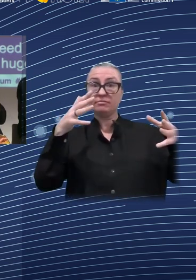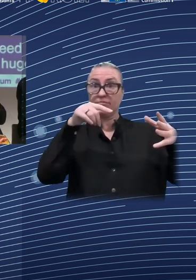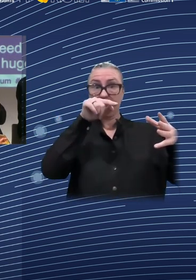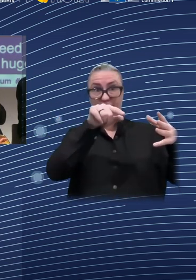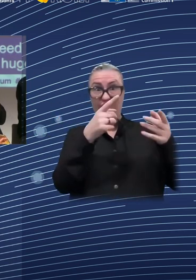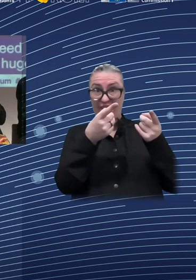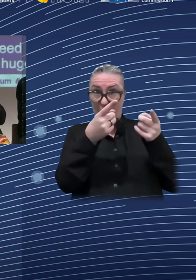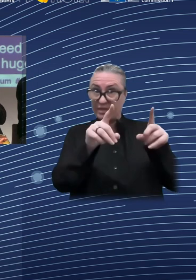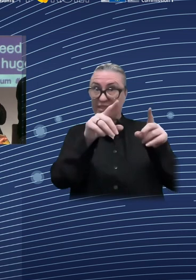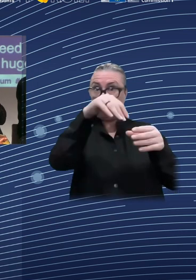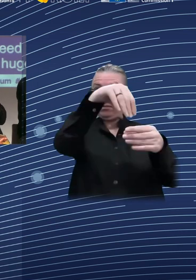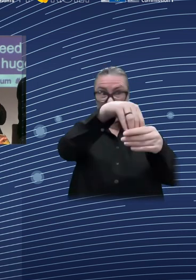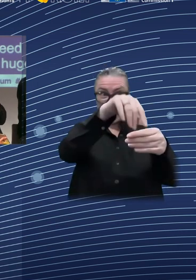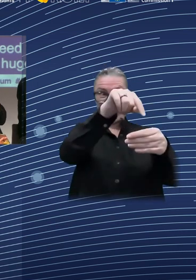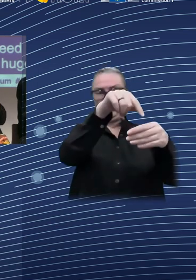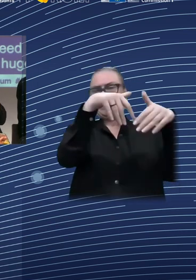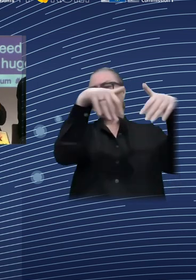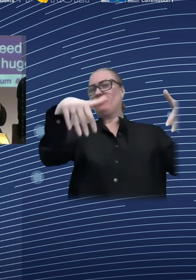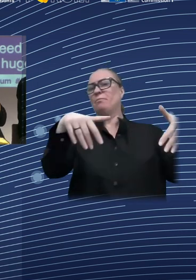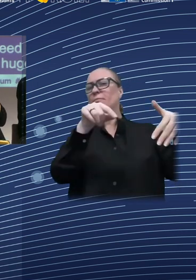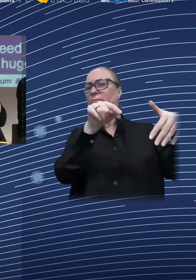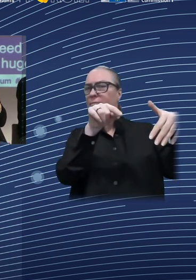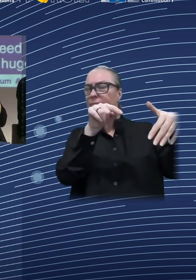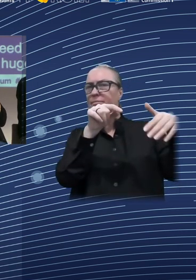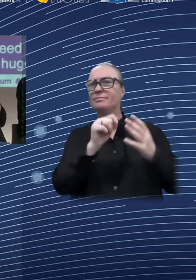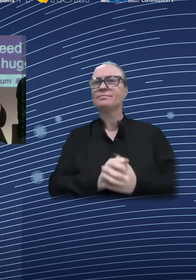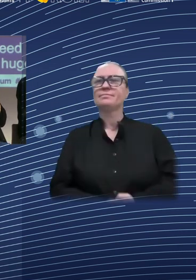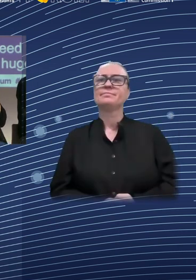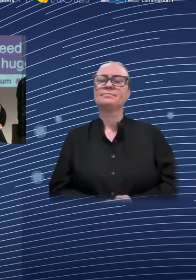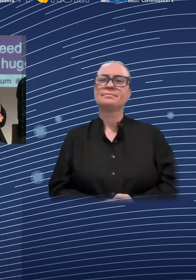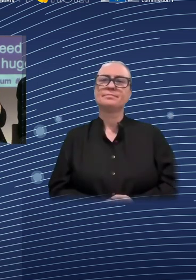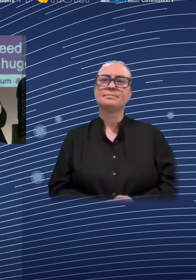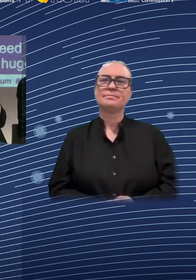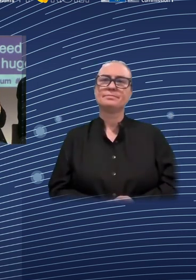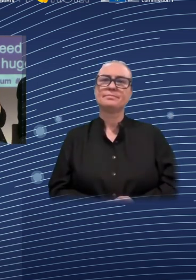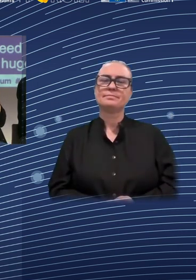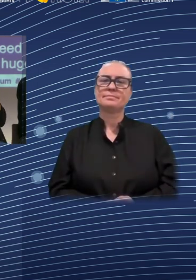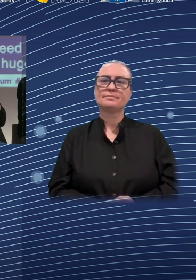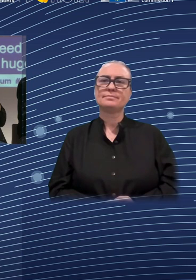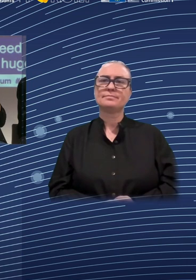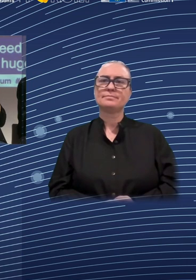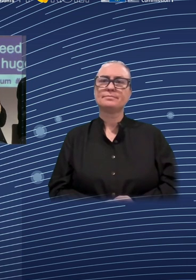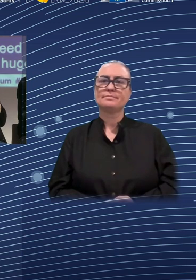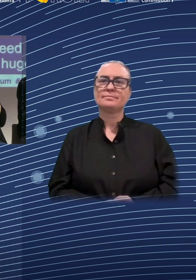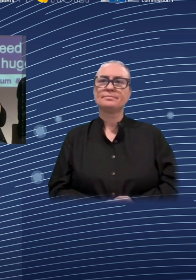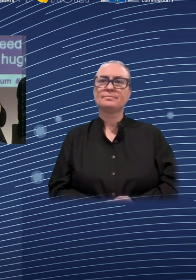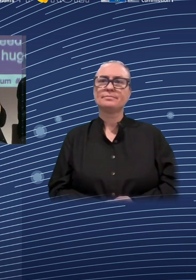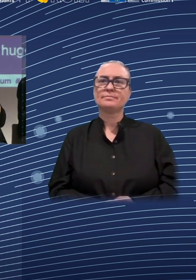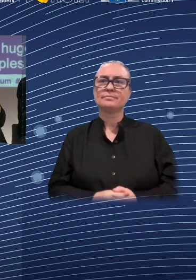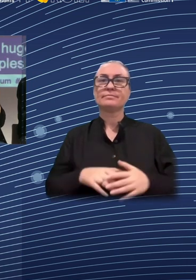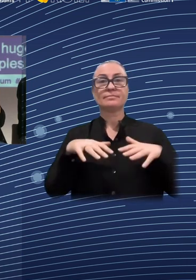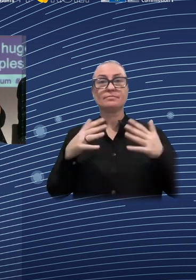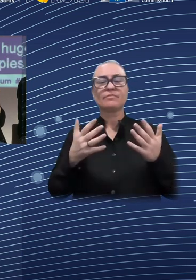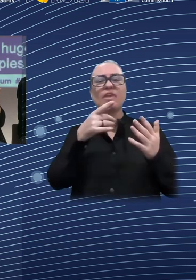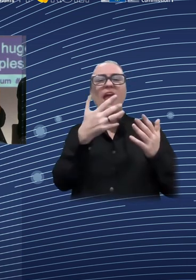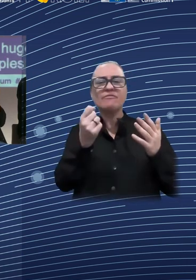Katrina O'Sullivan, is running there. And some, you know, so there are examples of best practice out there. And to